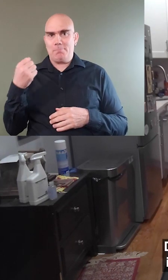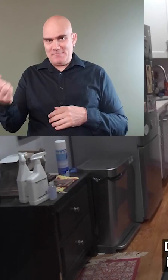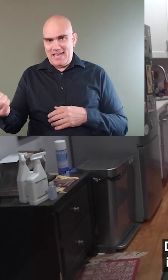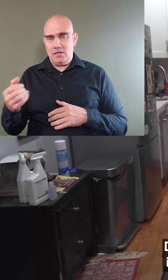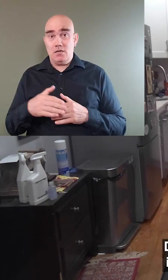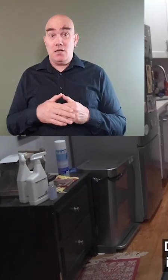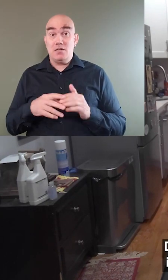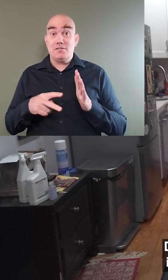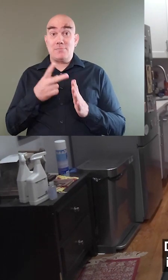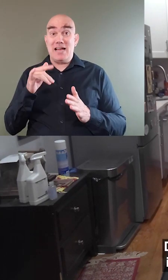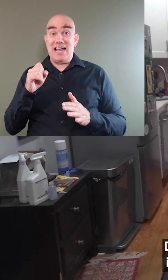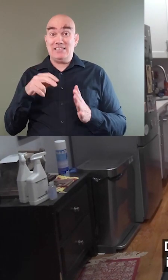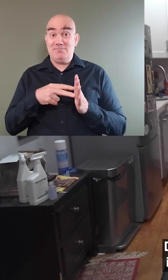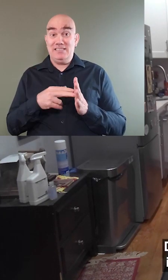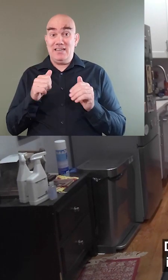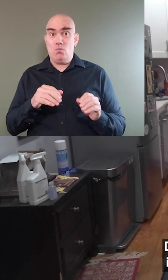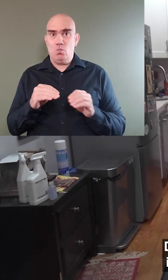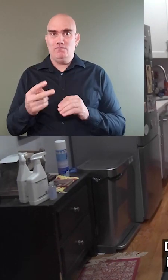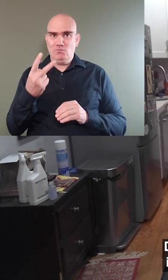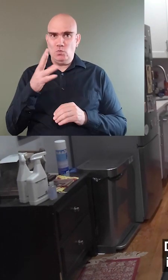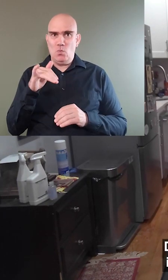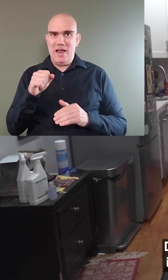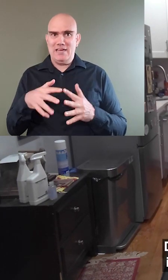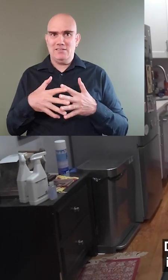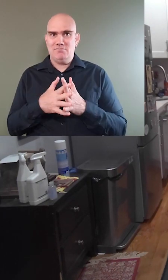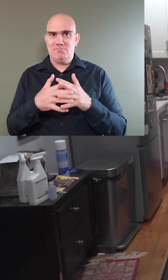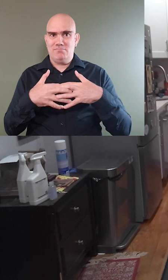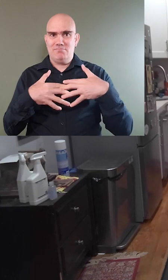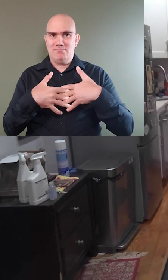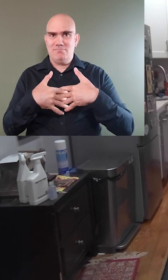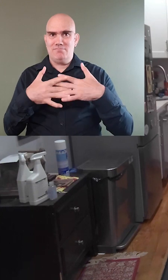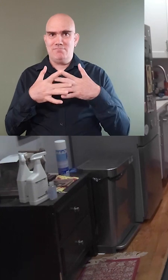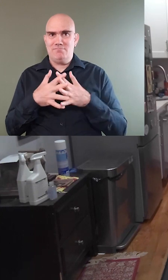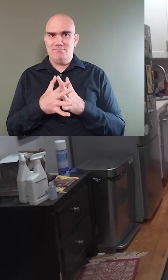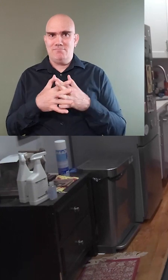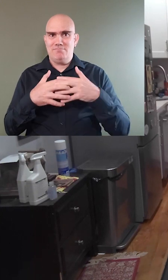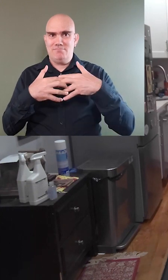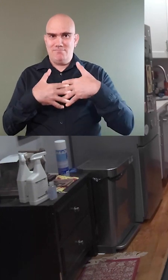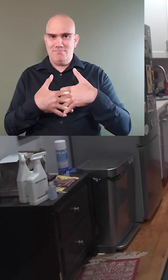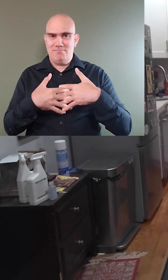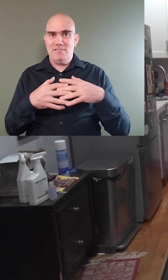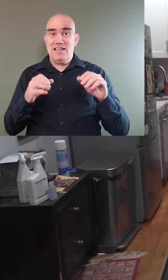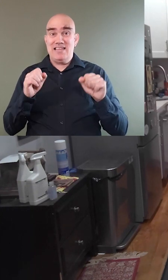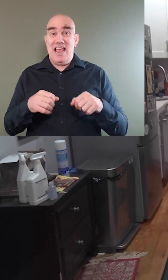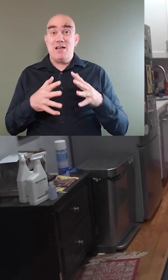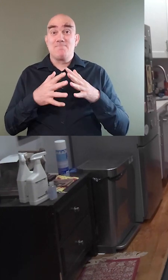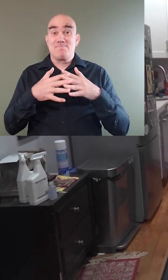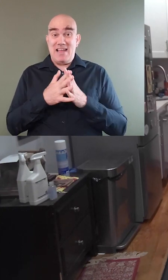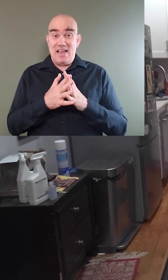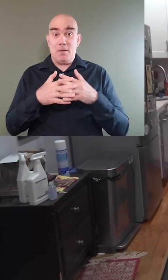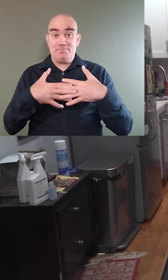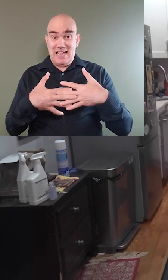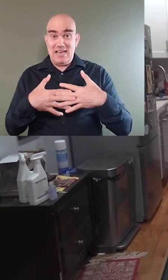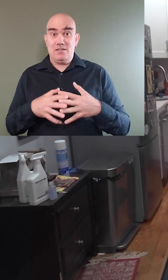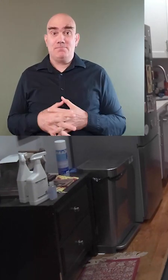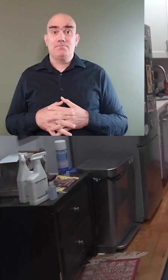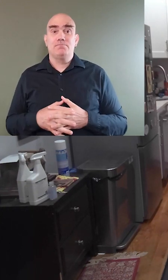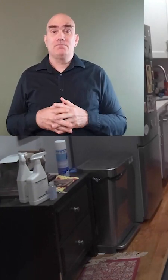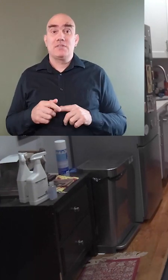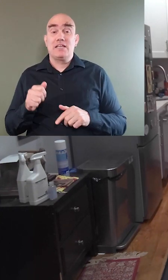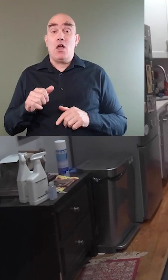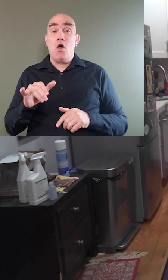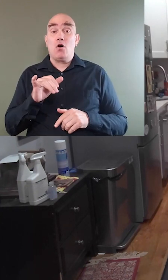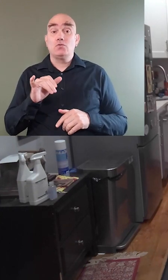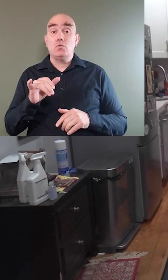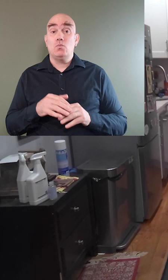Double axis joints means it can move in two ways. Double axis joints can bend and unbend,